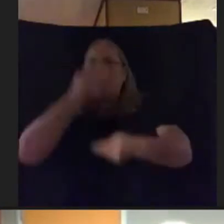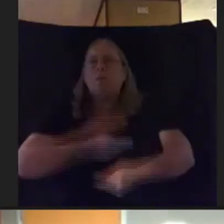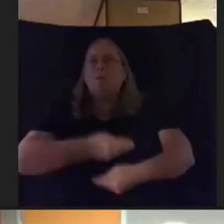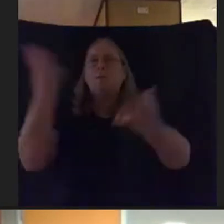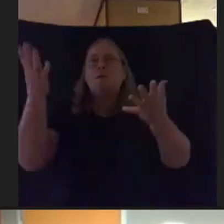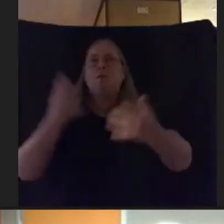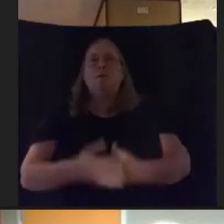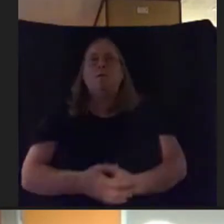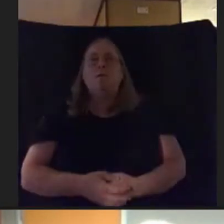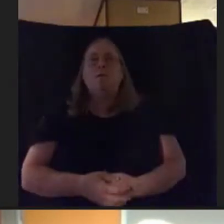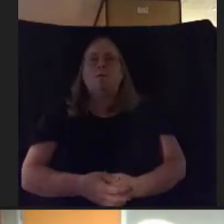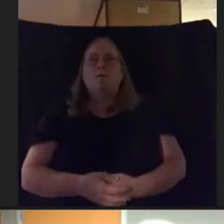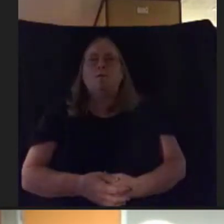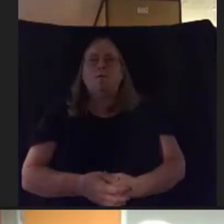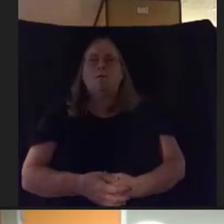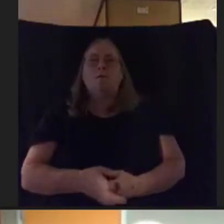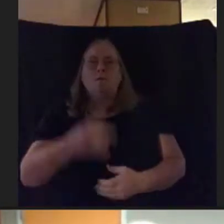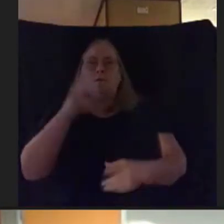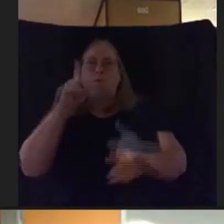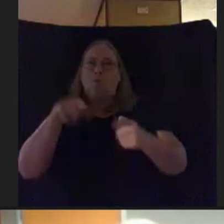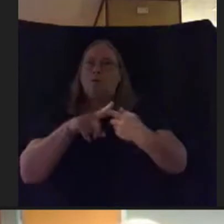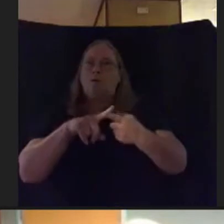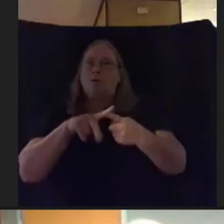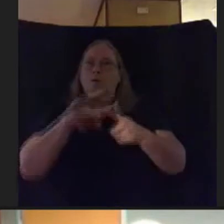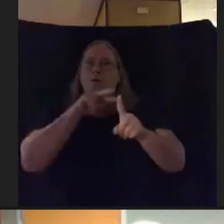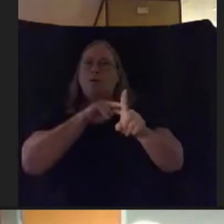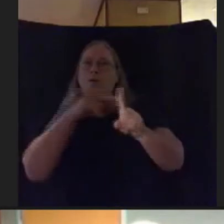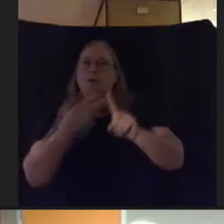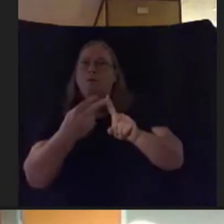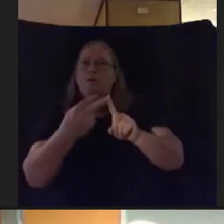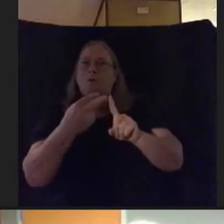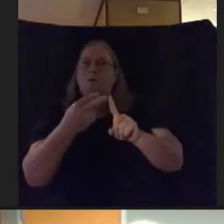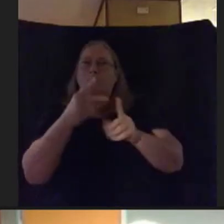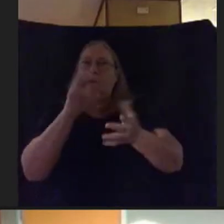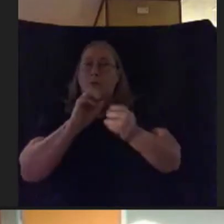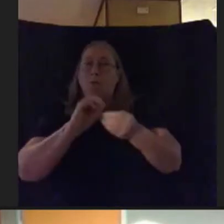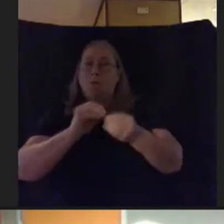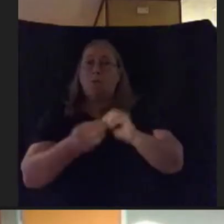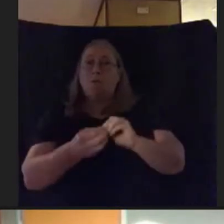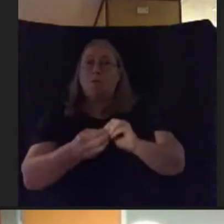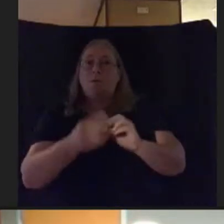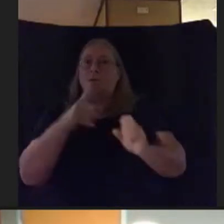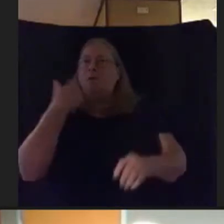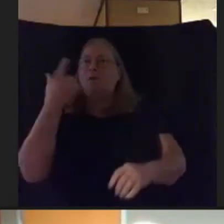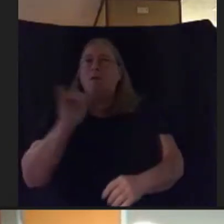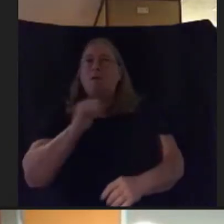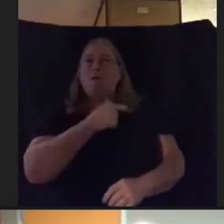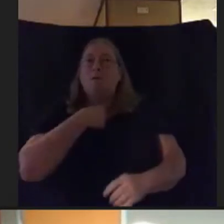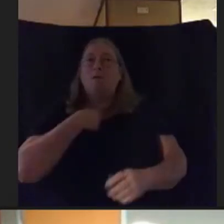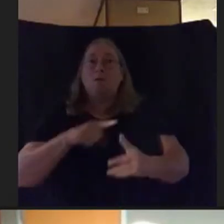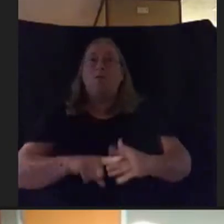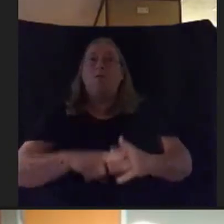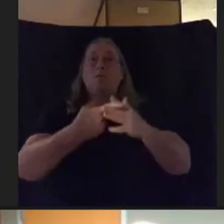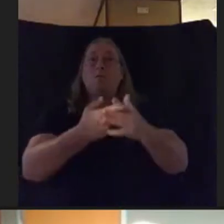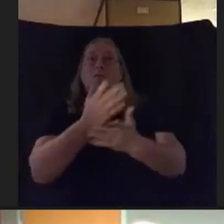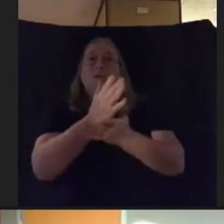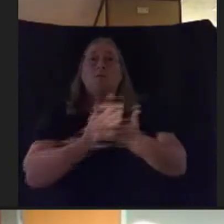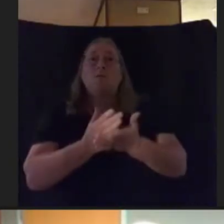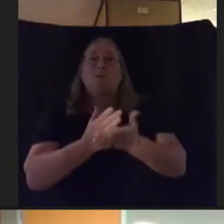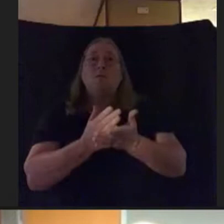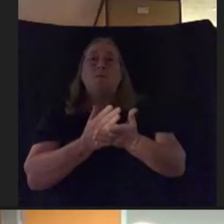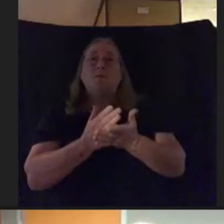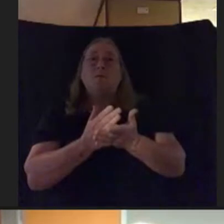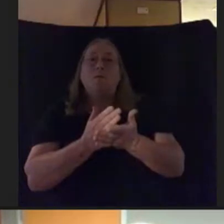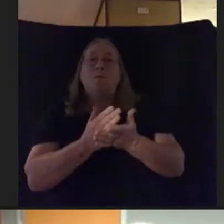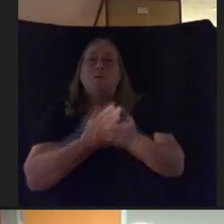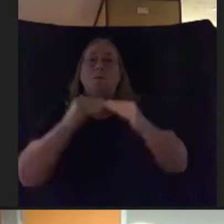know, when we look at our indicators over the last couple of weeks, it looks like we are starting to see some